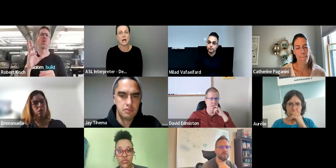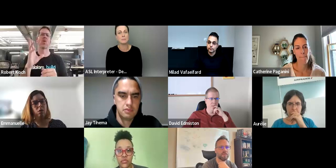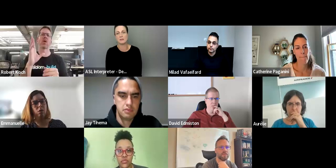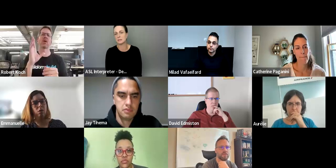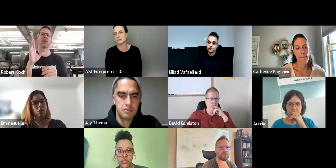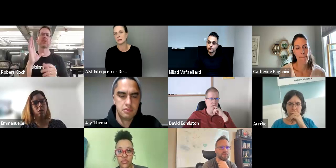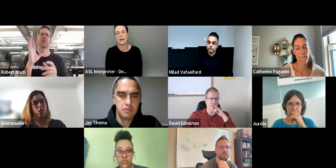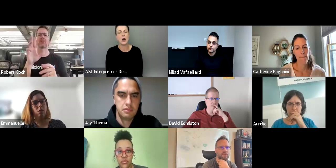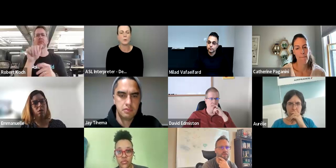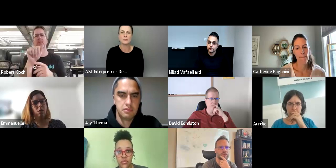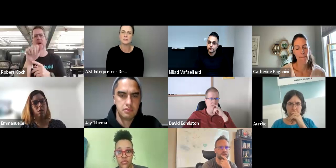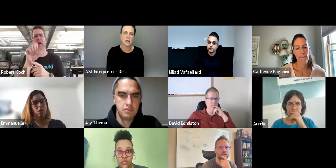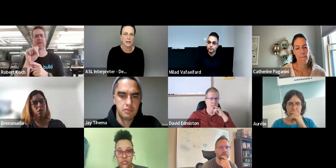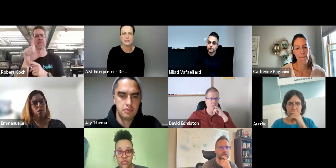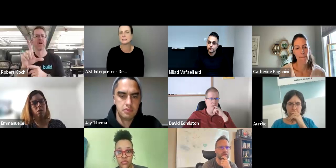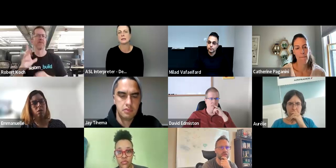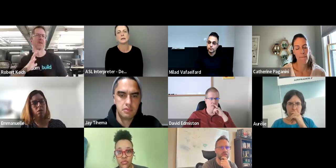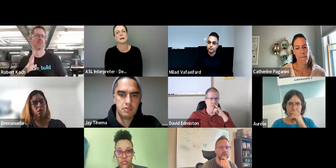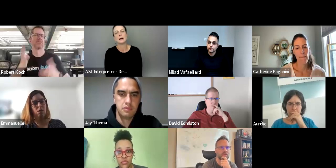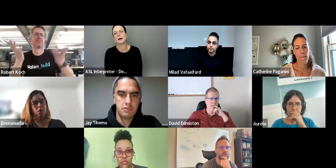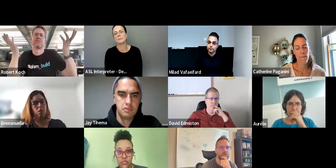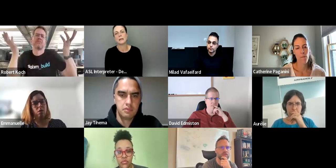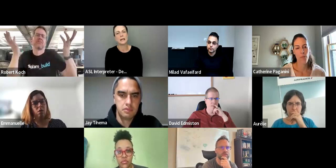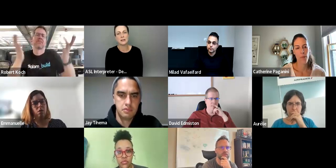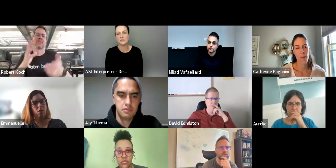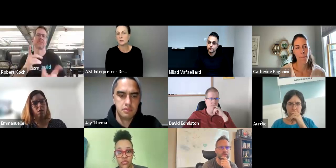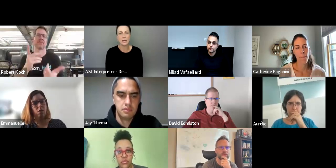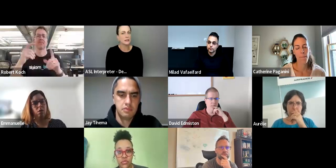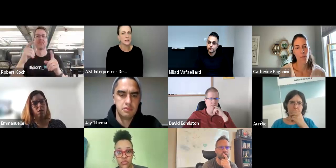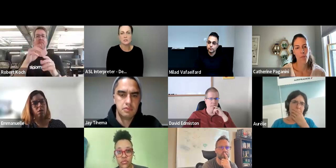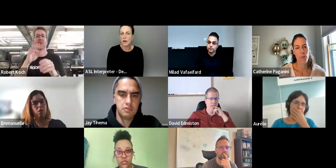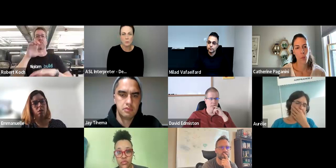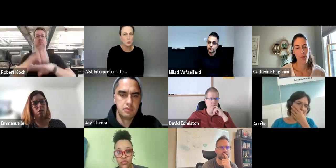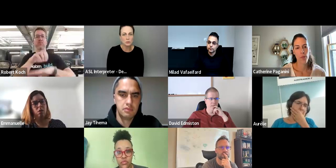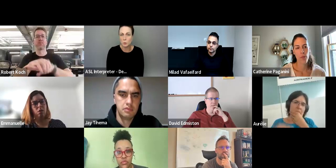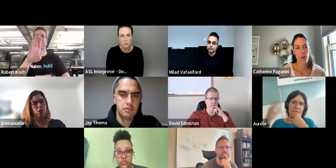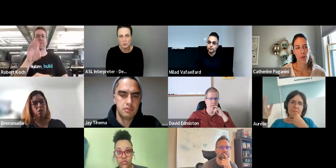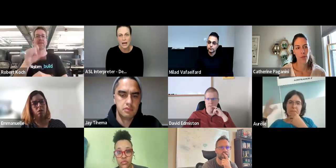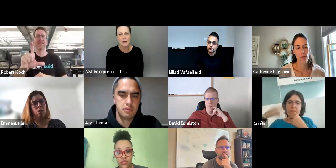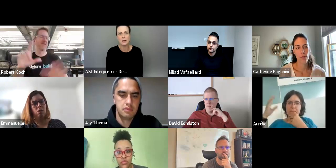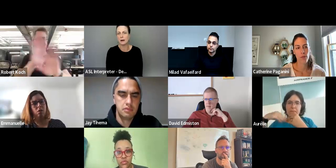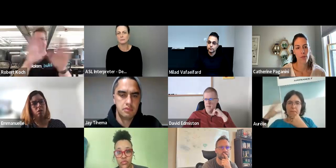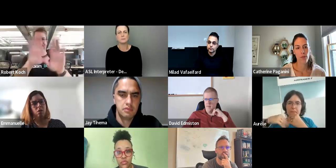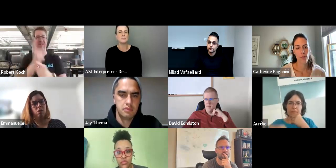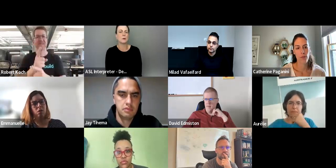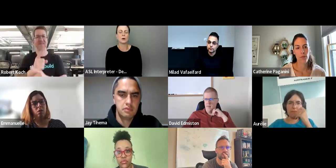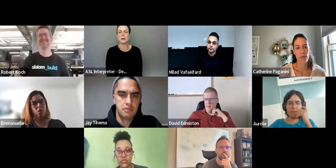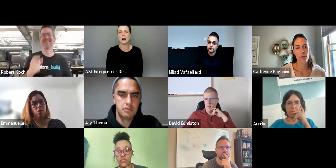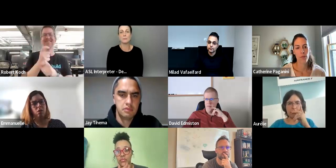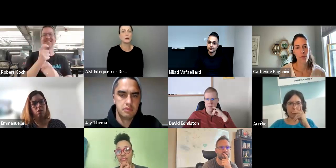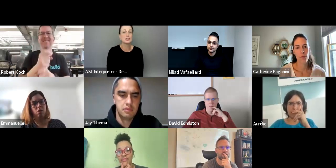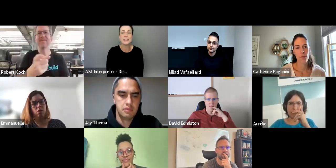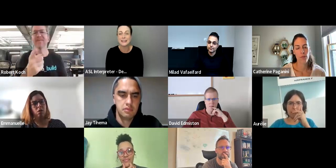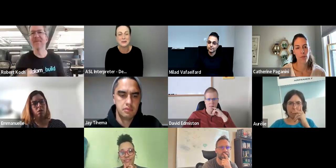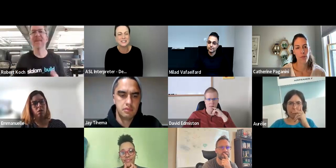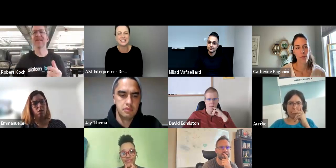any time, give us help with the signs. If you say ASL is fine, we'll do that.